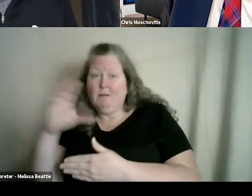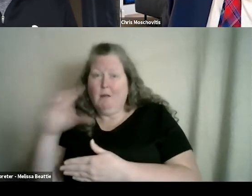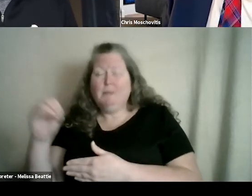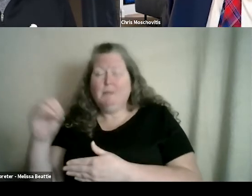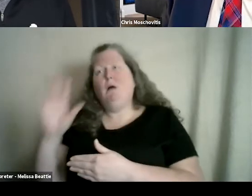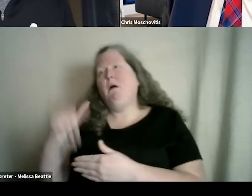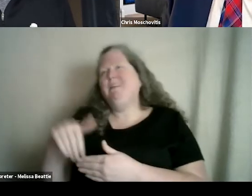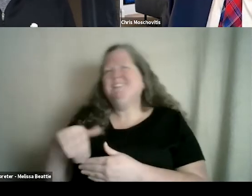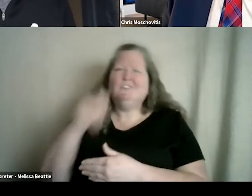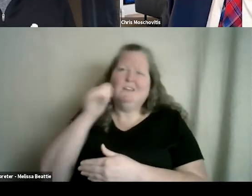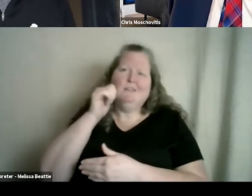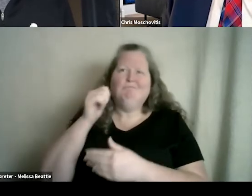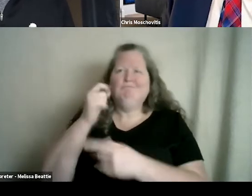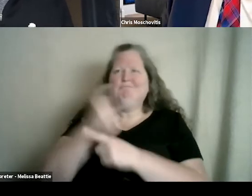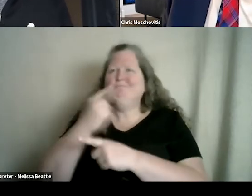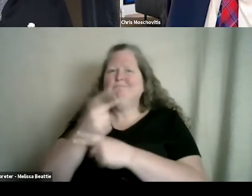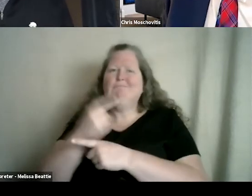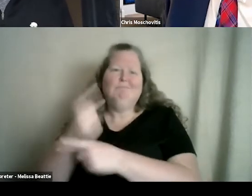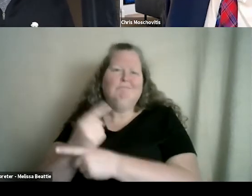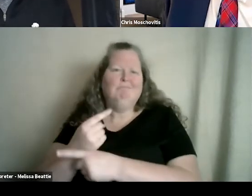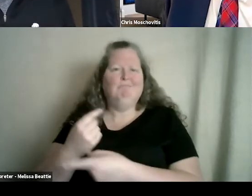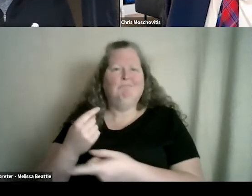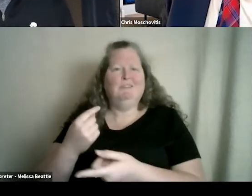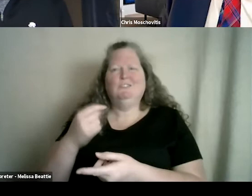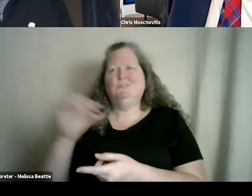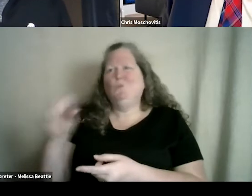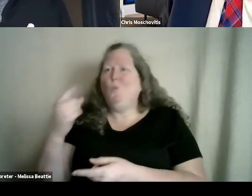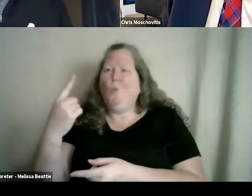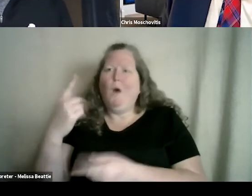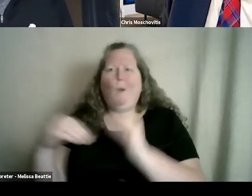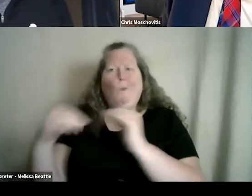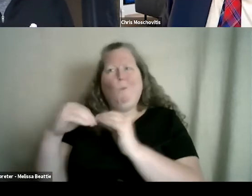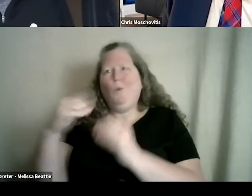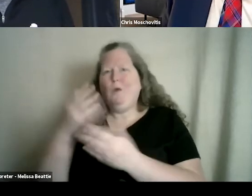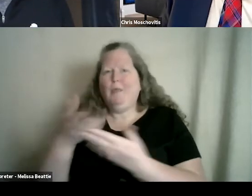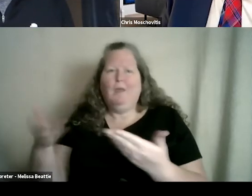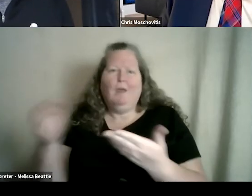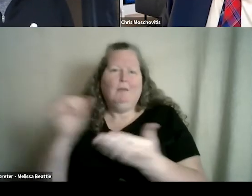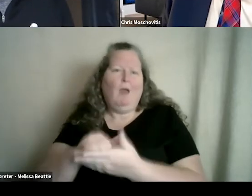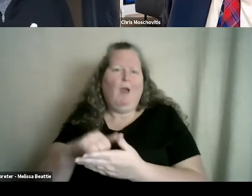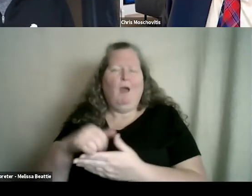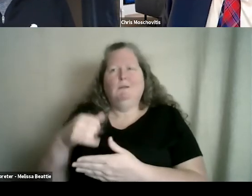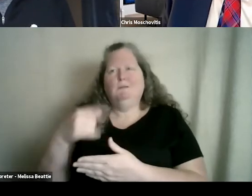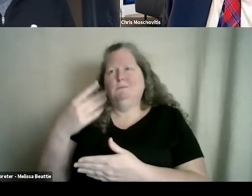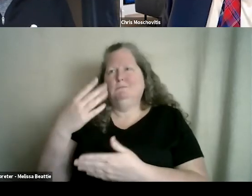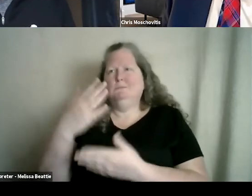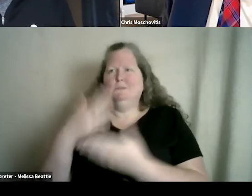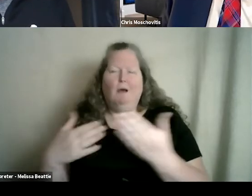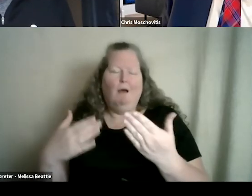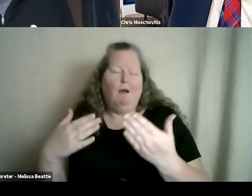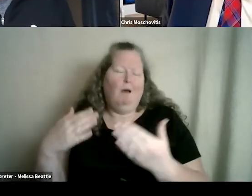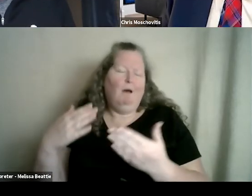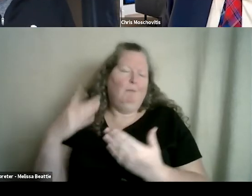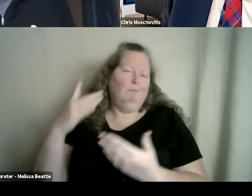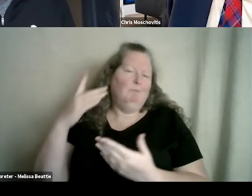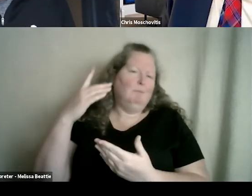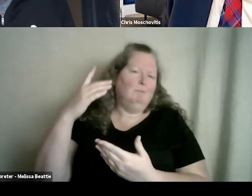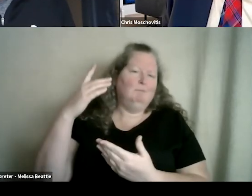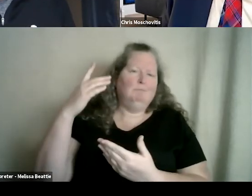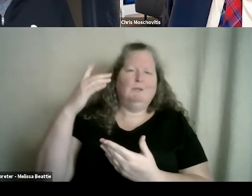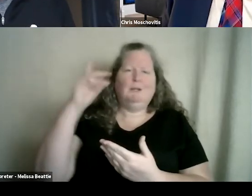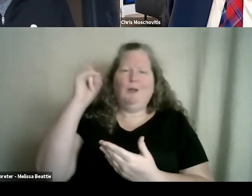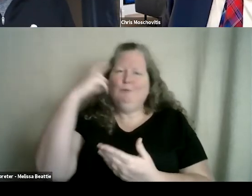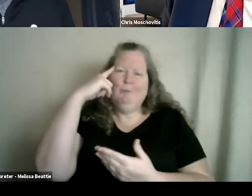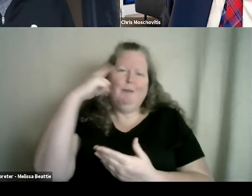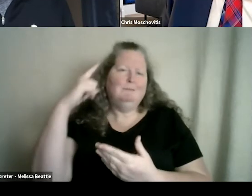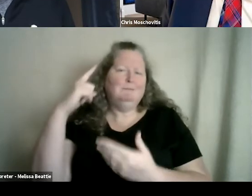burden. This is just yet another thing that some bureaucrat in some capital somewhere has dreamed